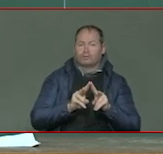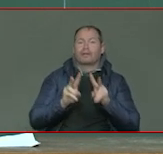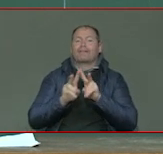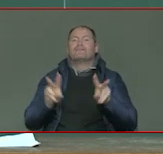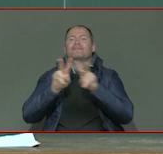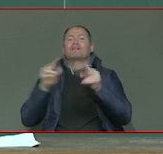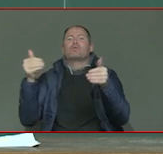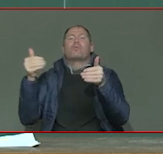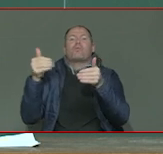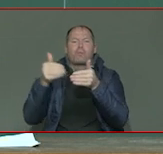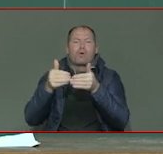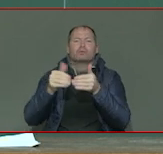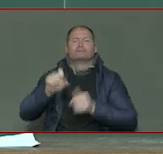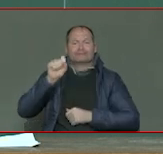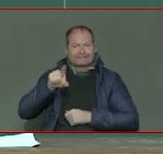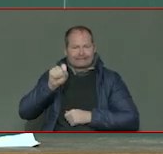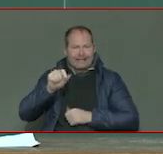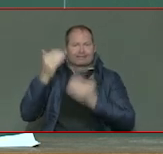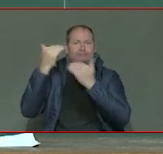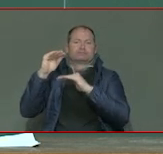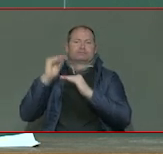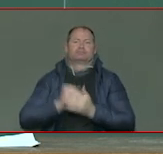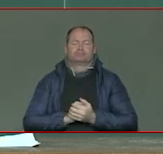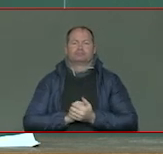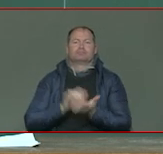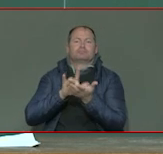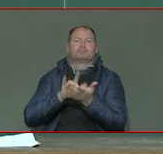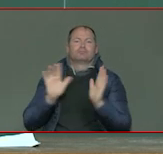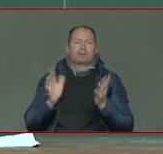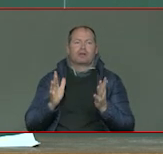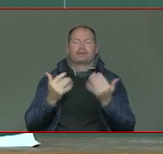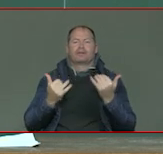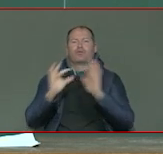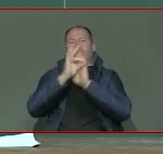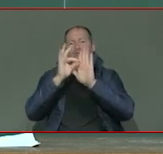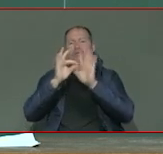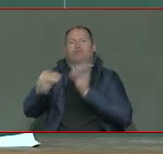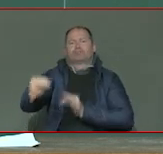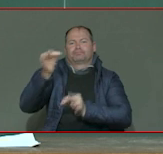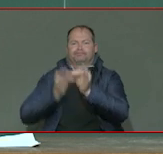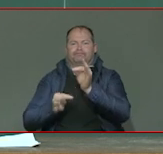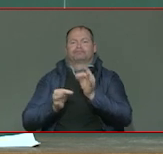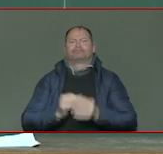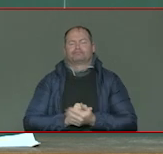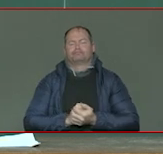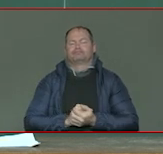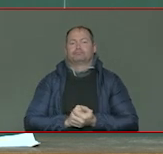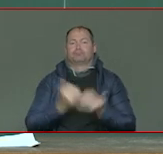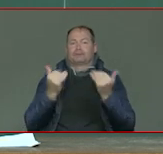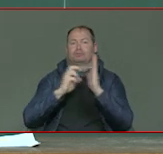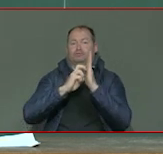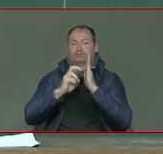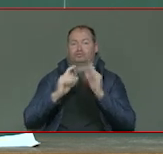that clear? That's a limit. But how do I work it out? I just substitute it into the formula. The exception to the rule